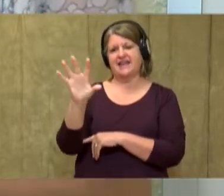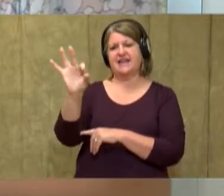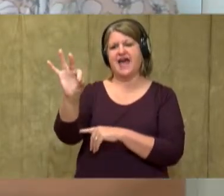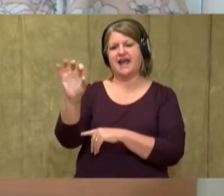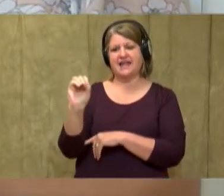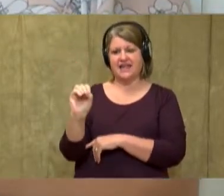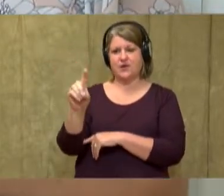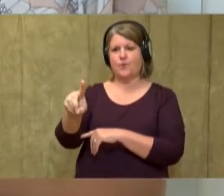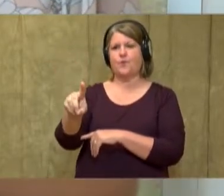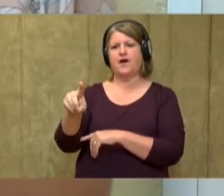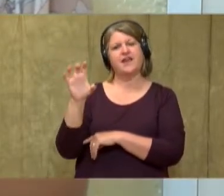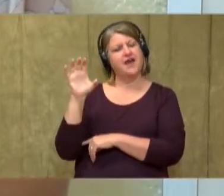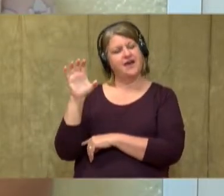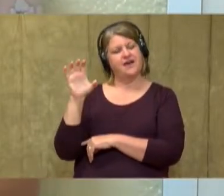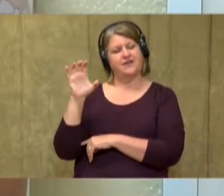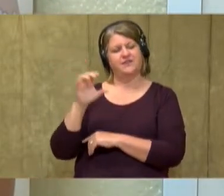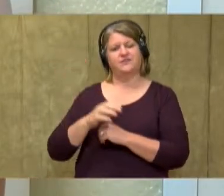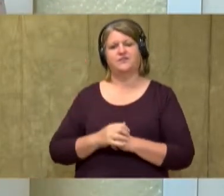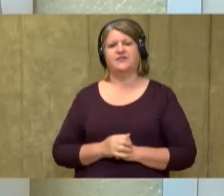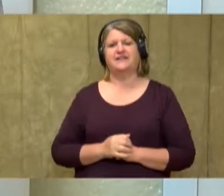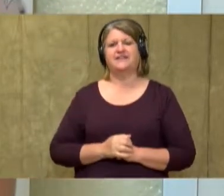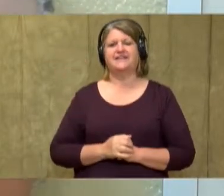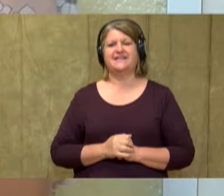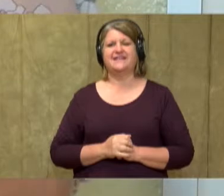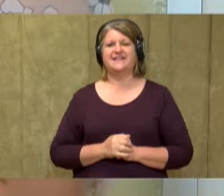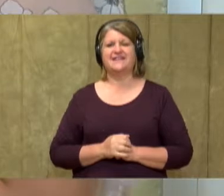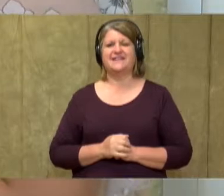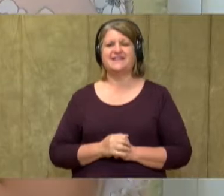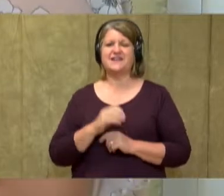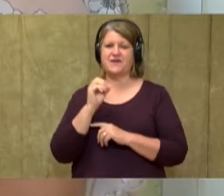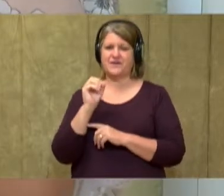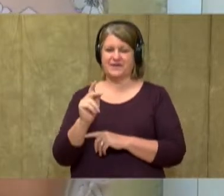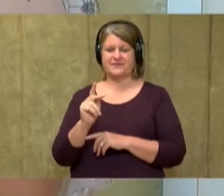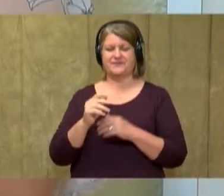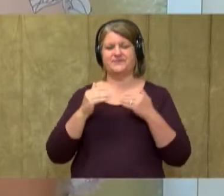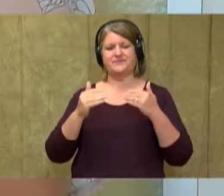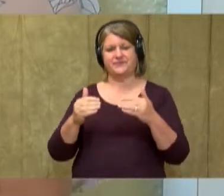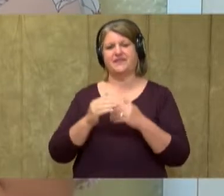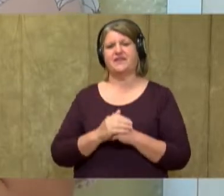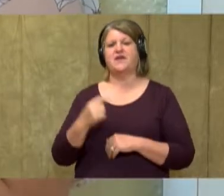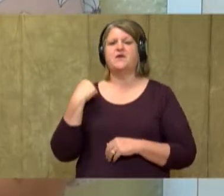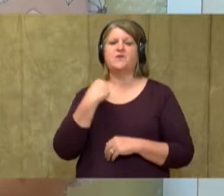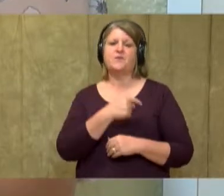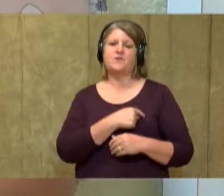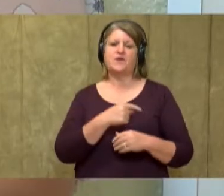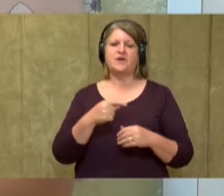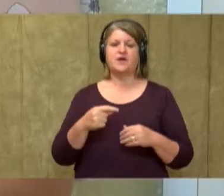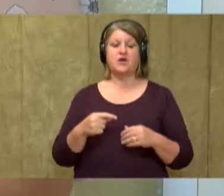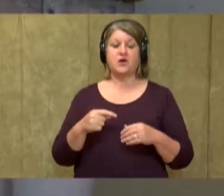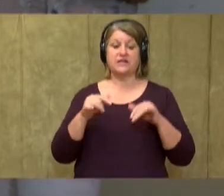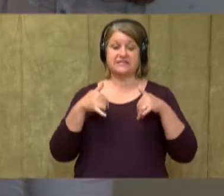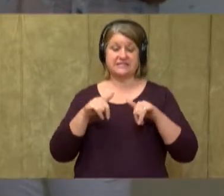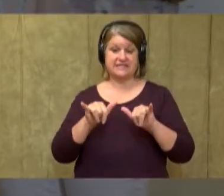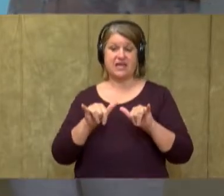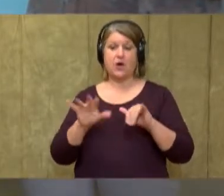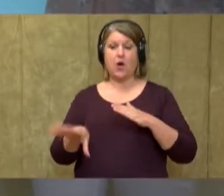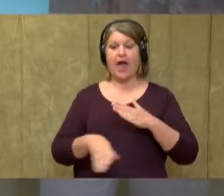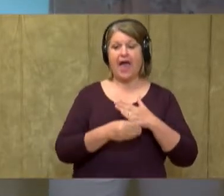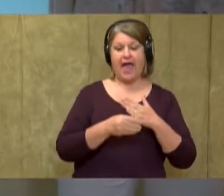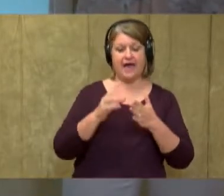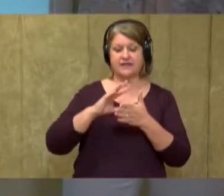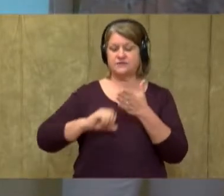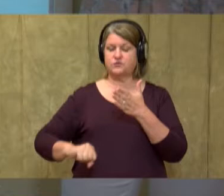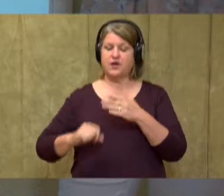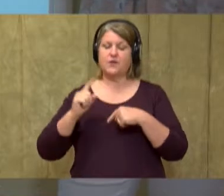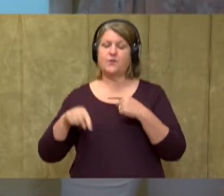80, 90, 100. Okay, we are going to still add and subtract. When we add,